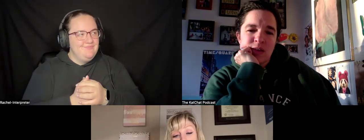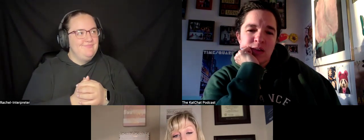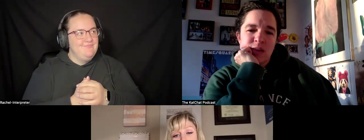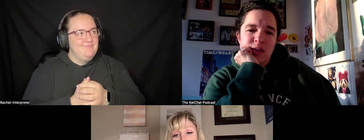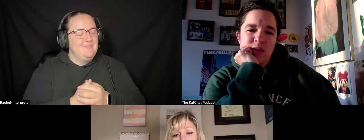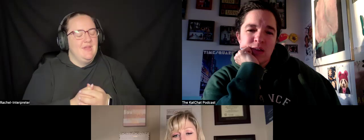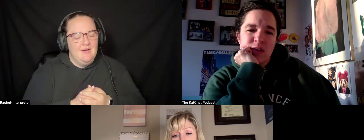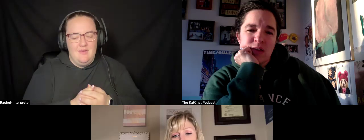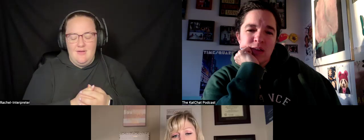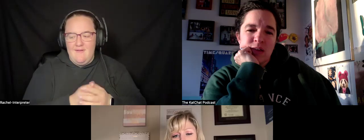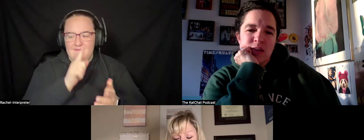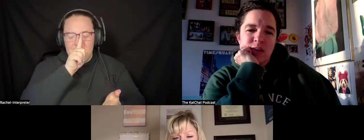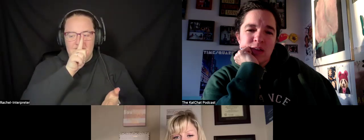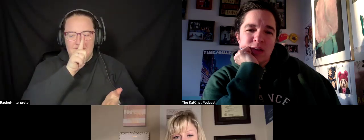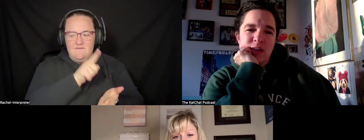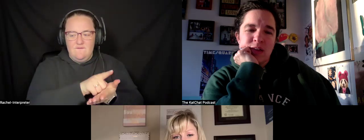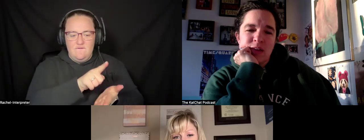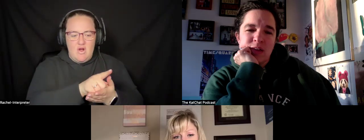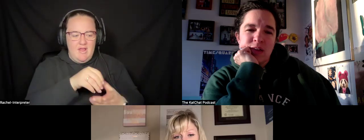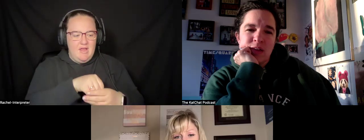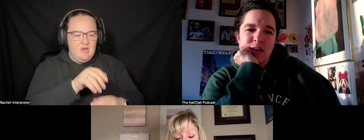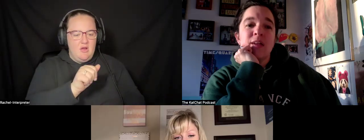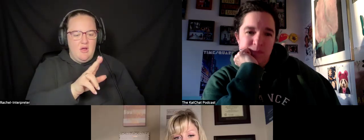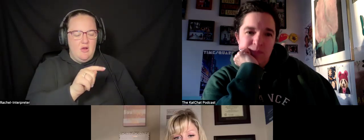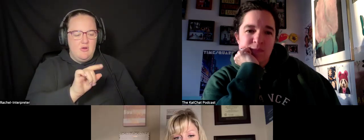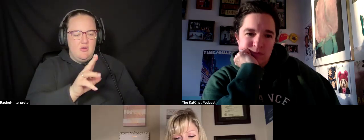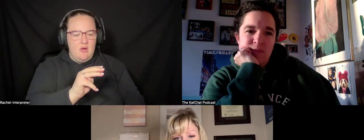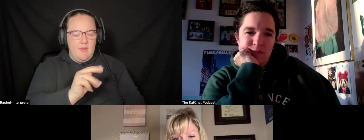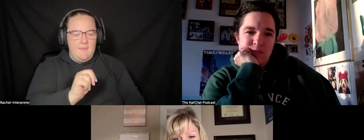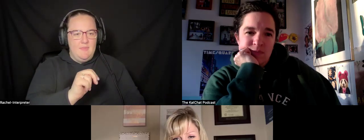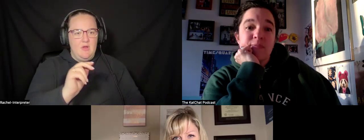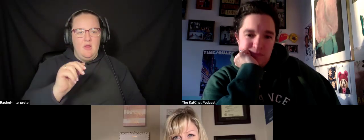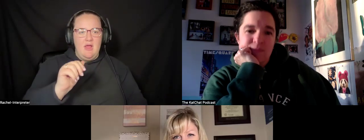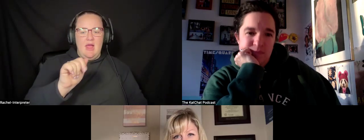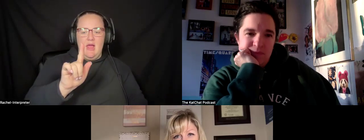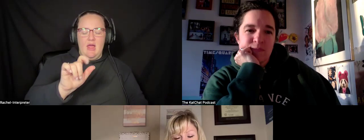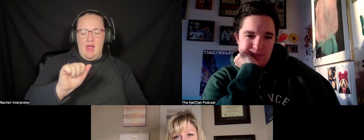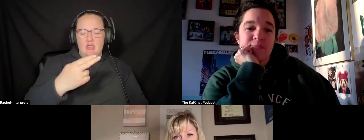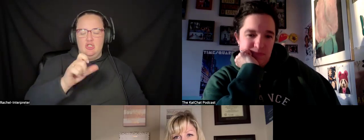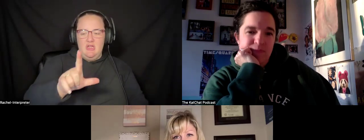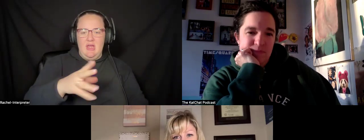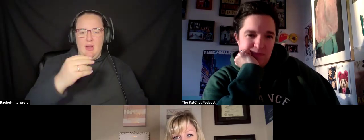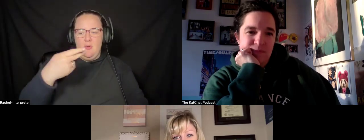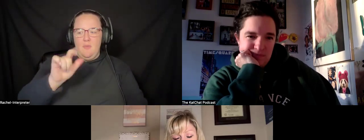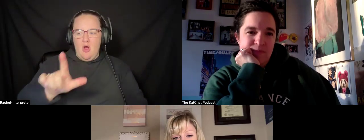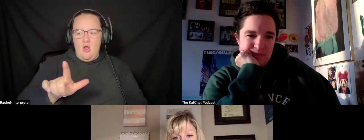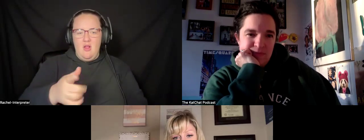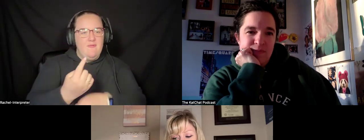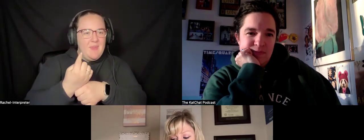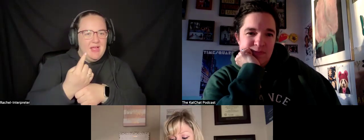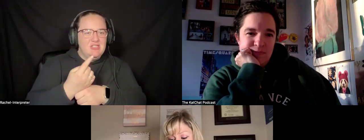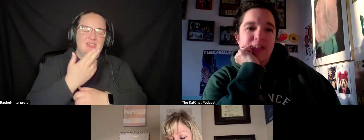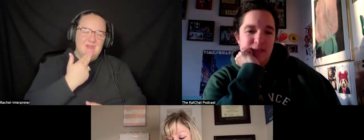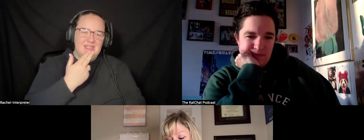I can't think, was it falling into autumn? What was the Ashley Williams and Paul Campbell? That one from last year was really